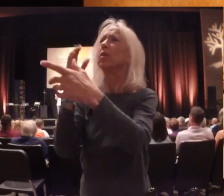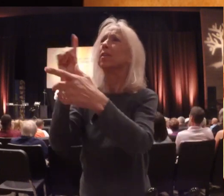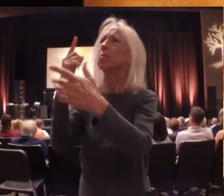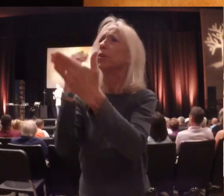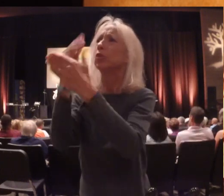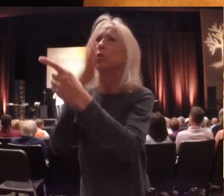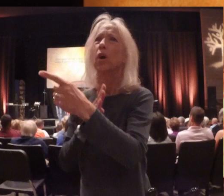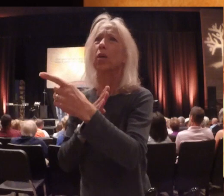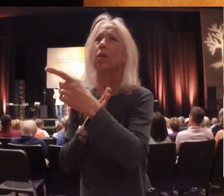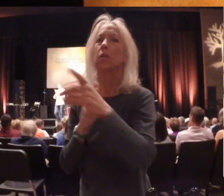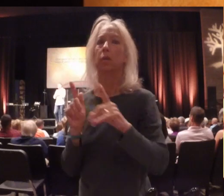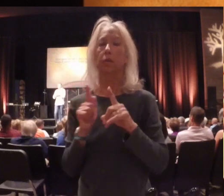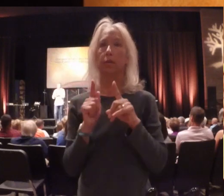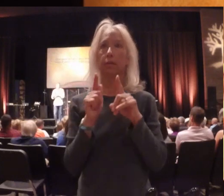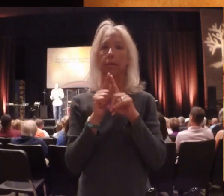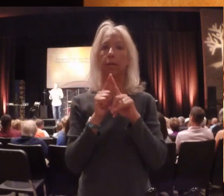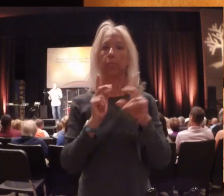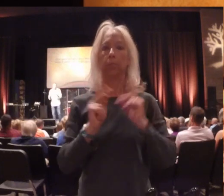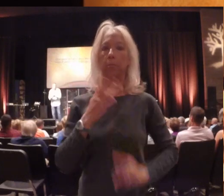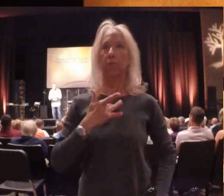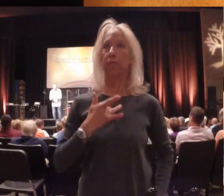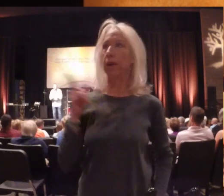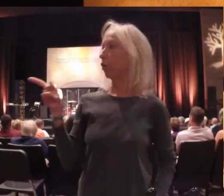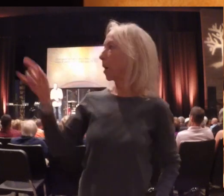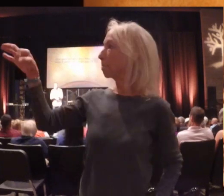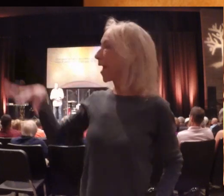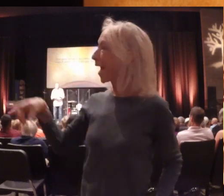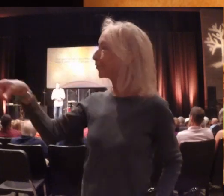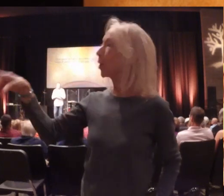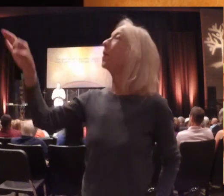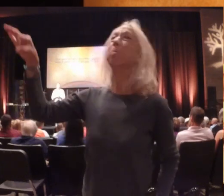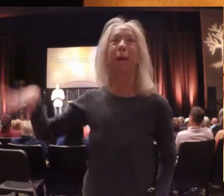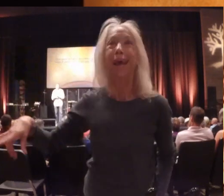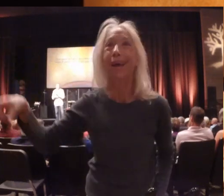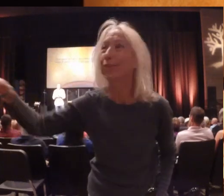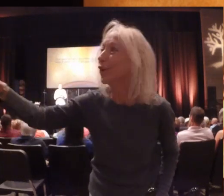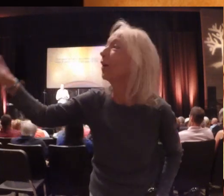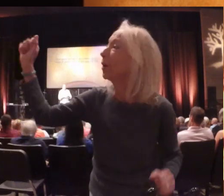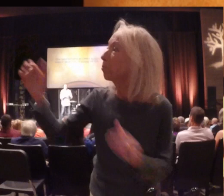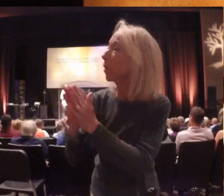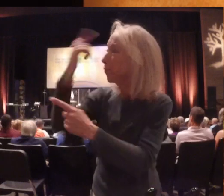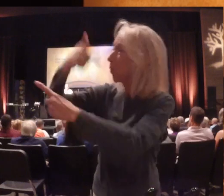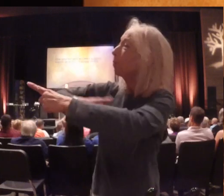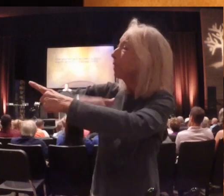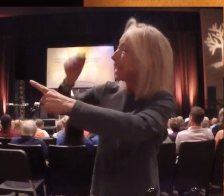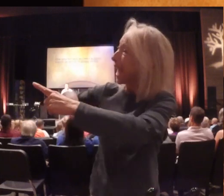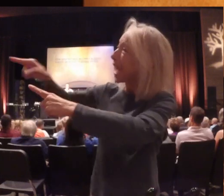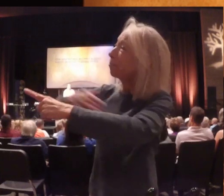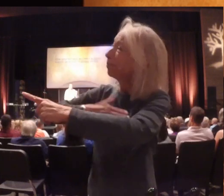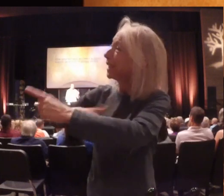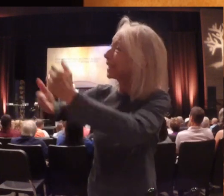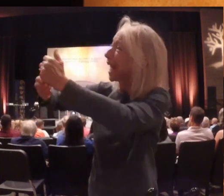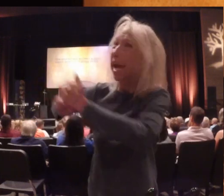People are like, hey, you're in good with the big guy, right? Could you like say a prayer for us? We need a little help over here.